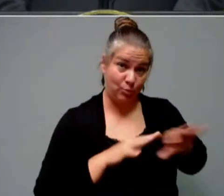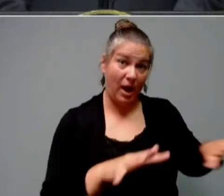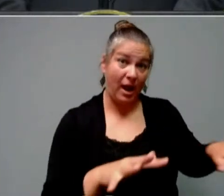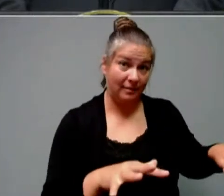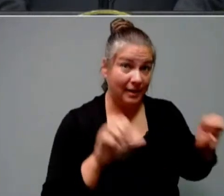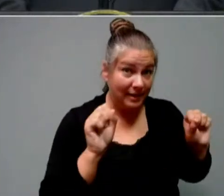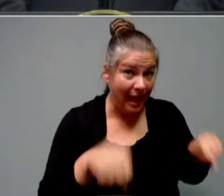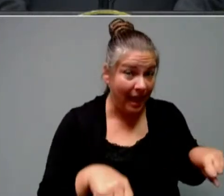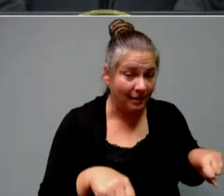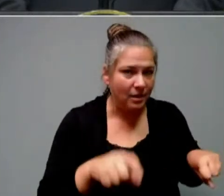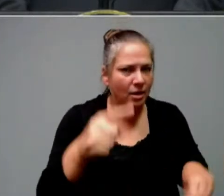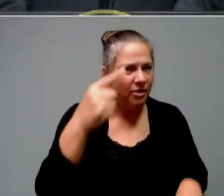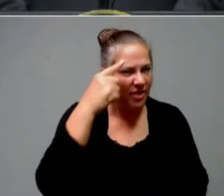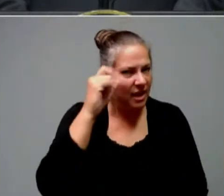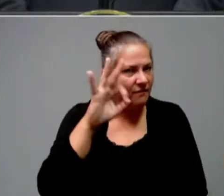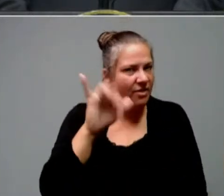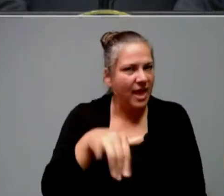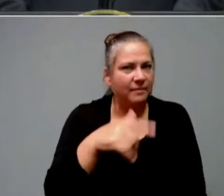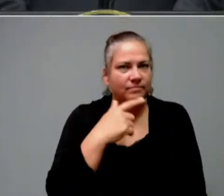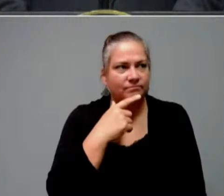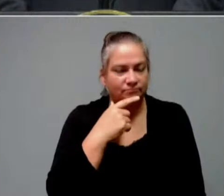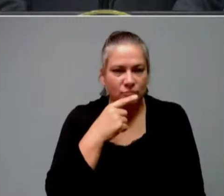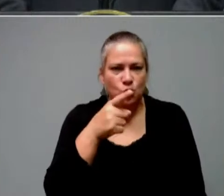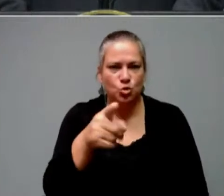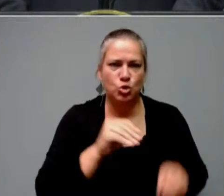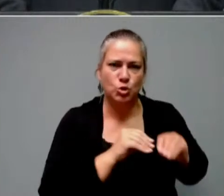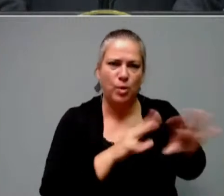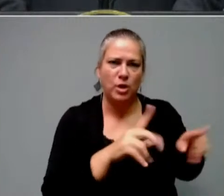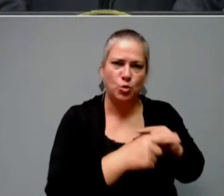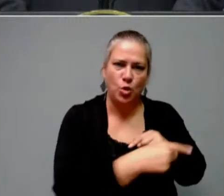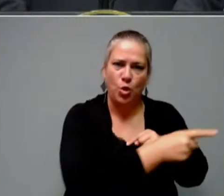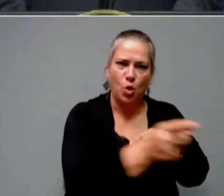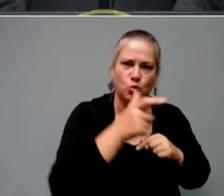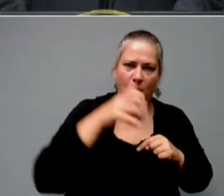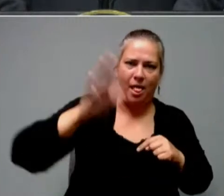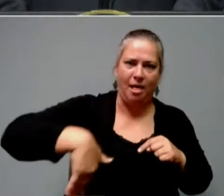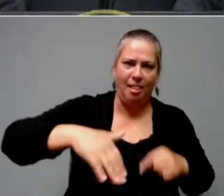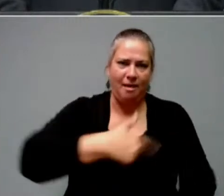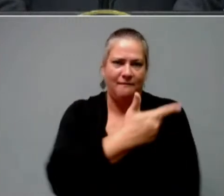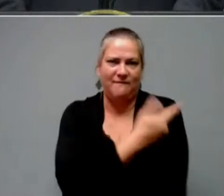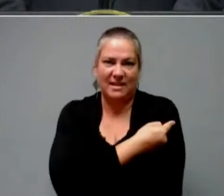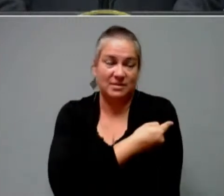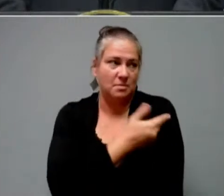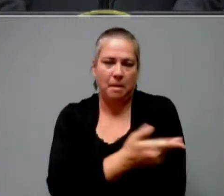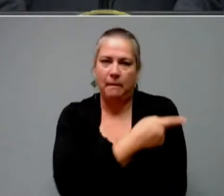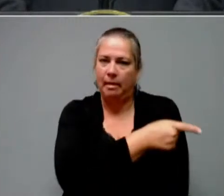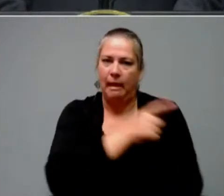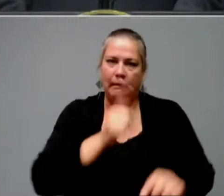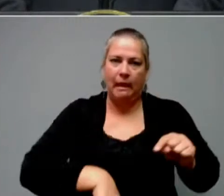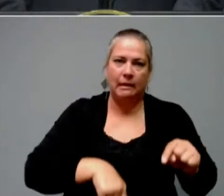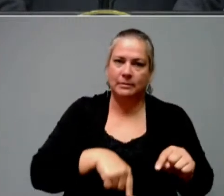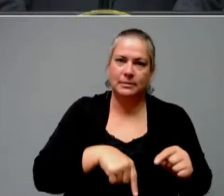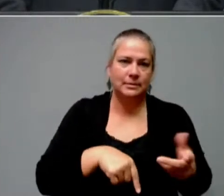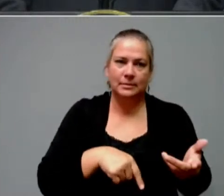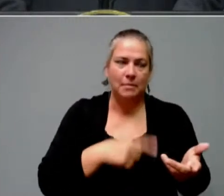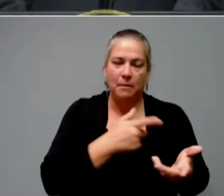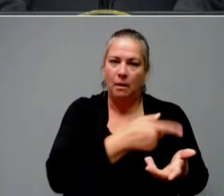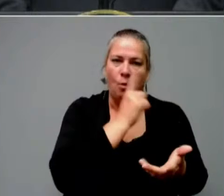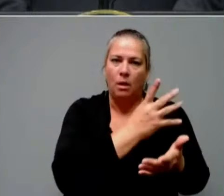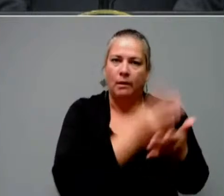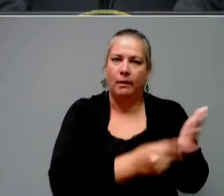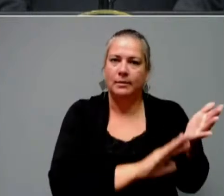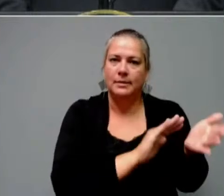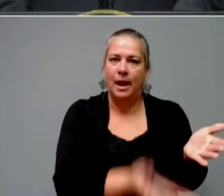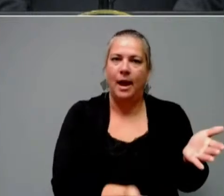about that, other unvaccinated people who may not be able to handle it, and we are losing some vaccinated people as well.